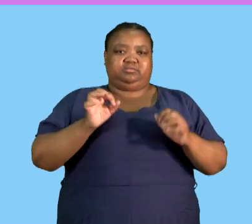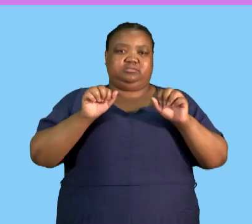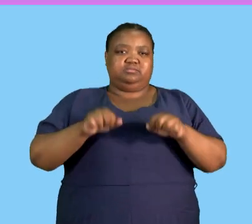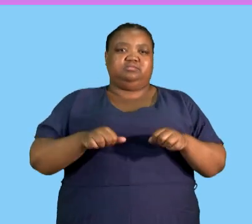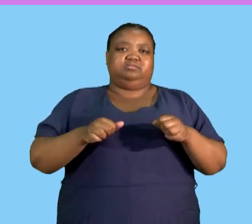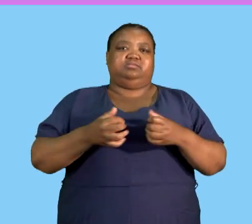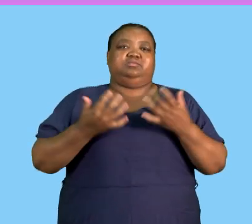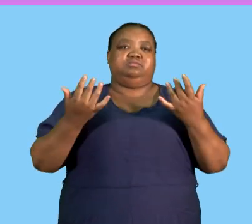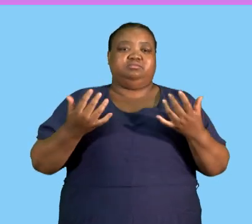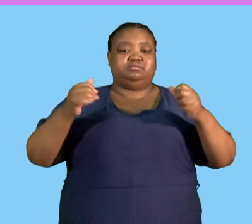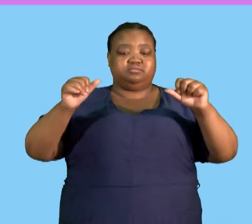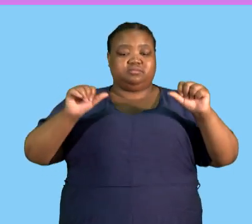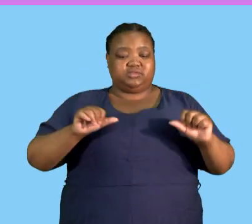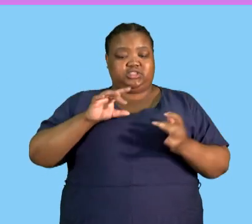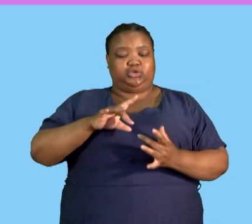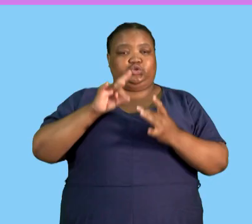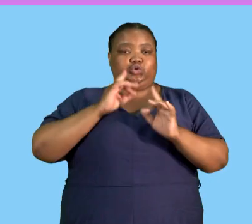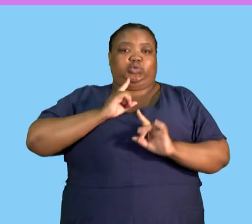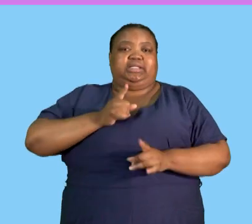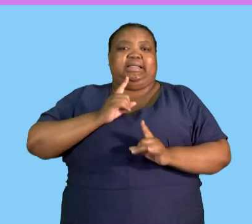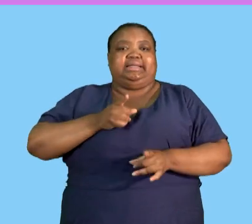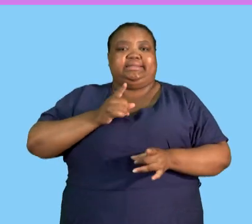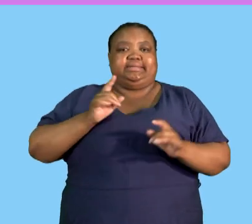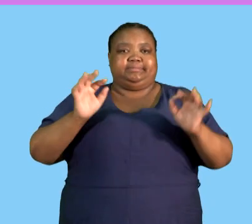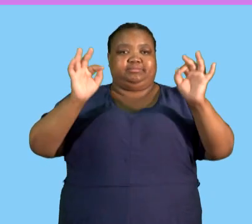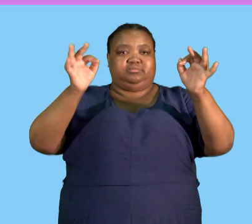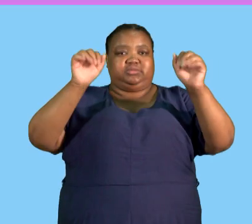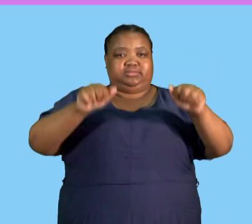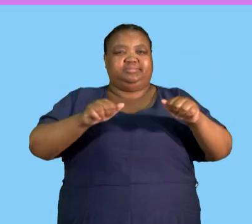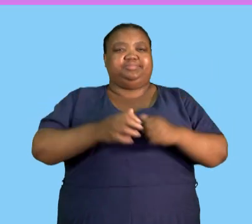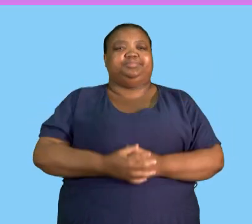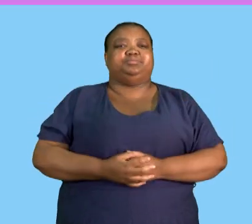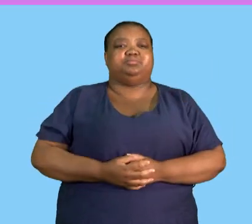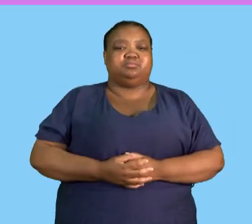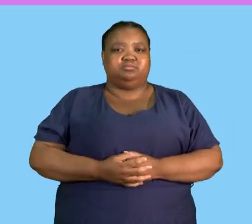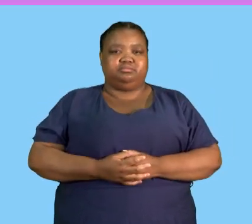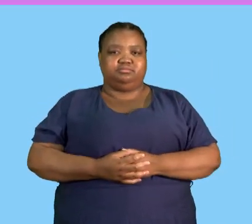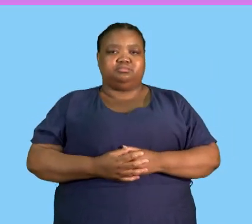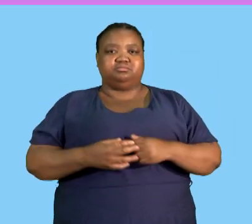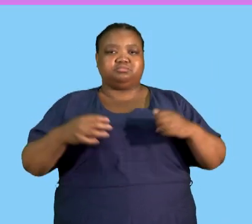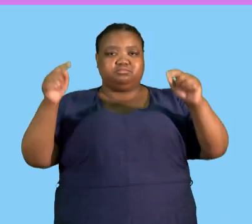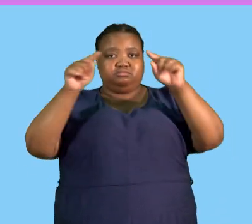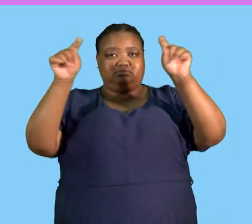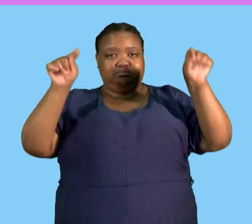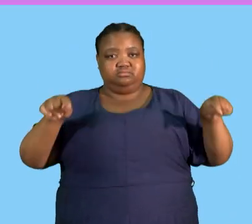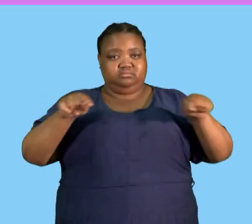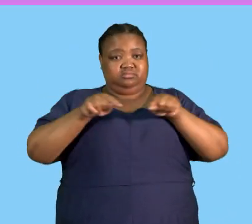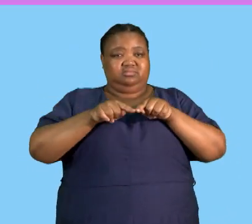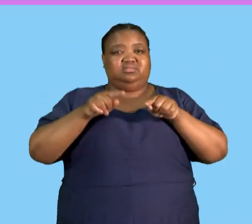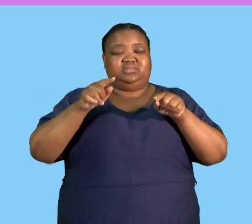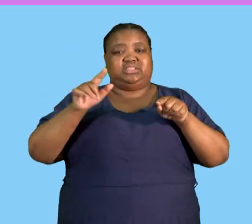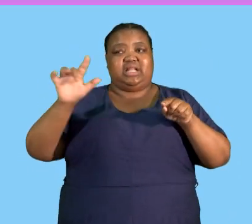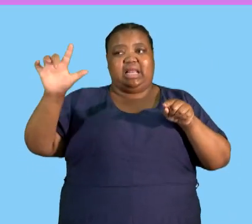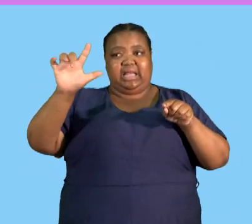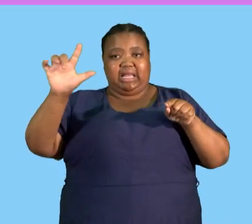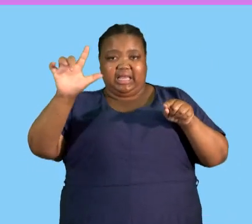I've indicated here, choose the correct answer from the options listed below. So the statement itself is saying a diagram having length